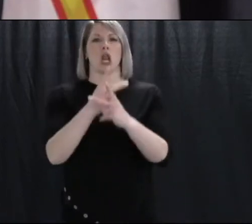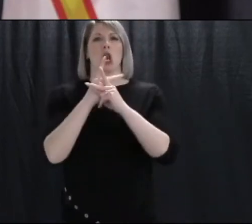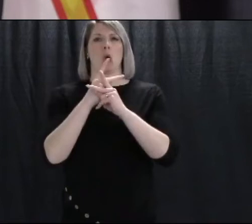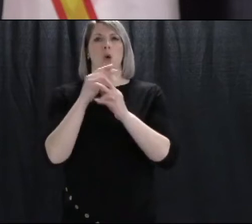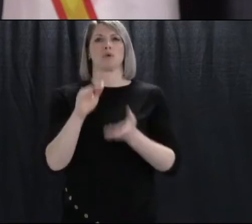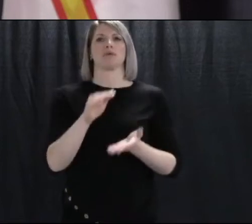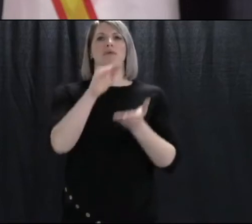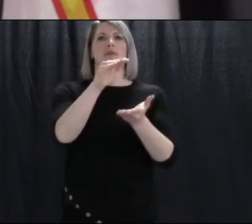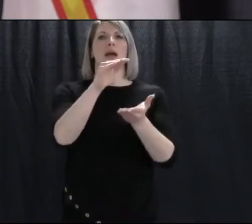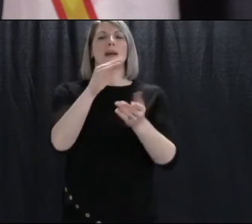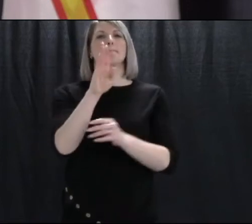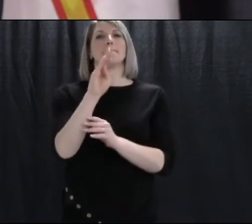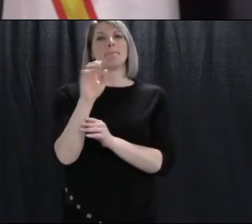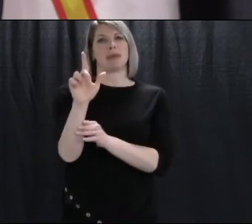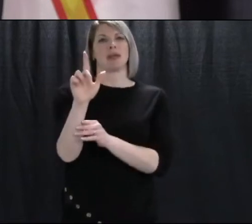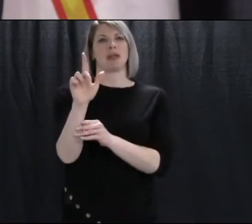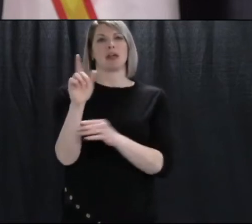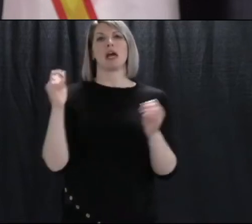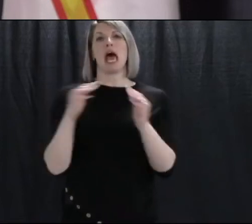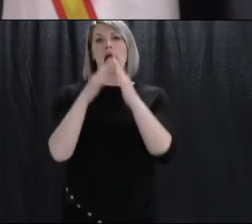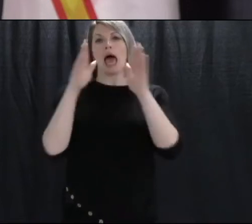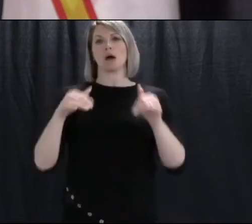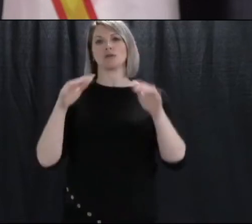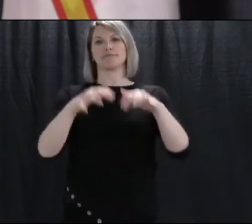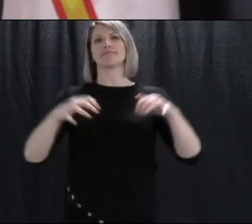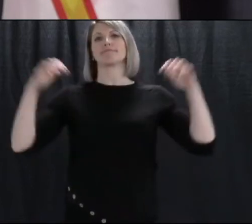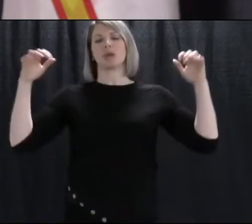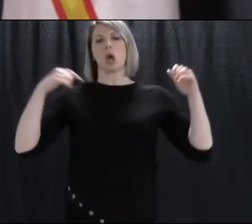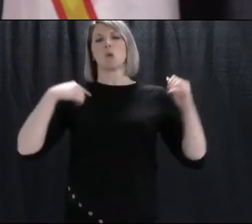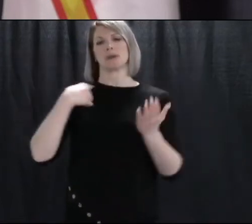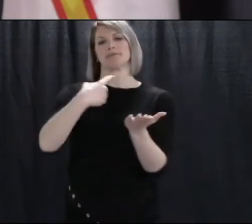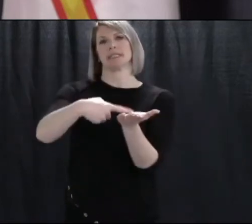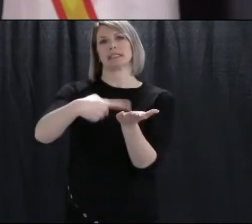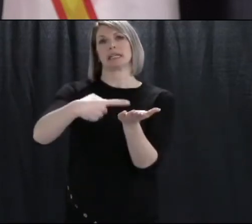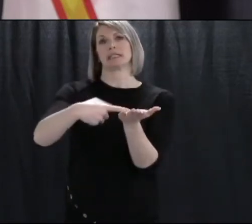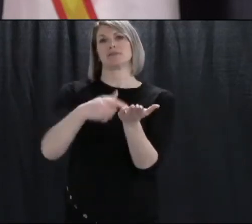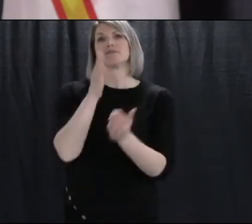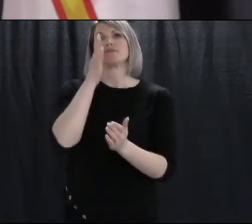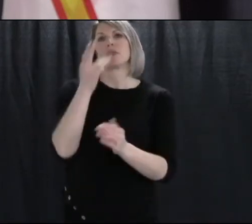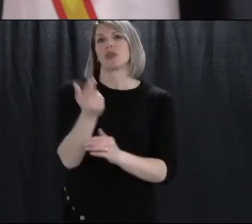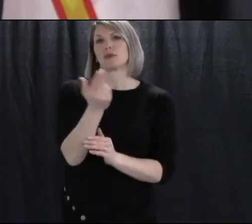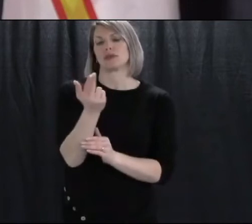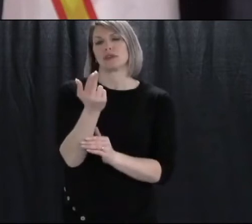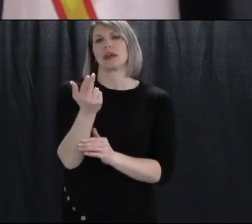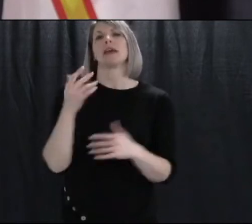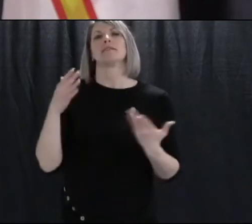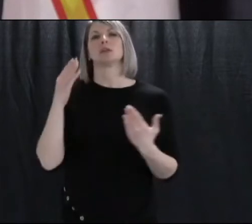the support of members in the House of Assembly, and I've spoken to my colleagues, and I know the House